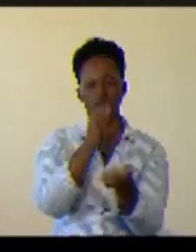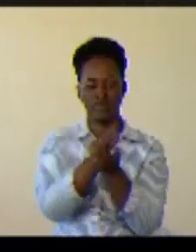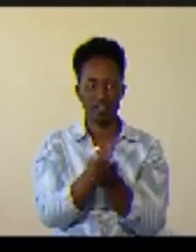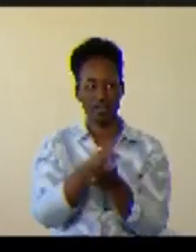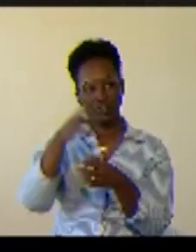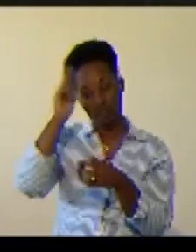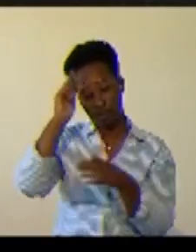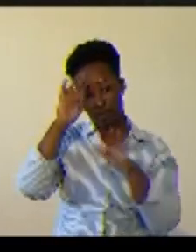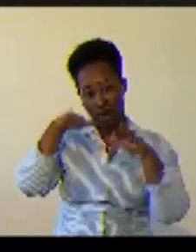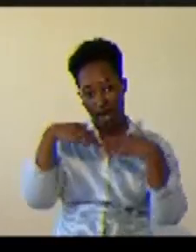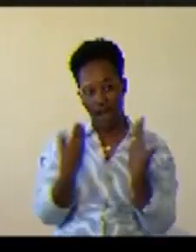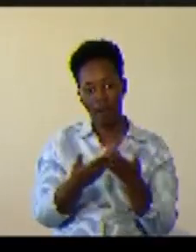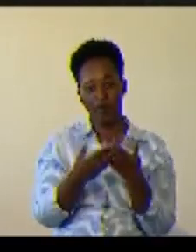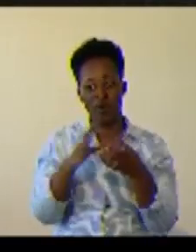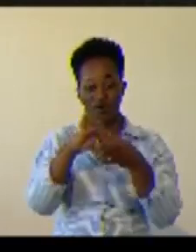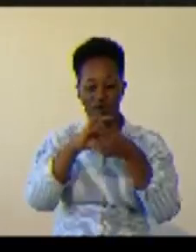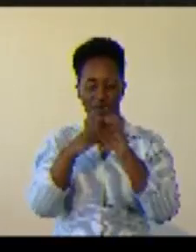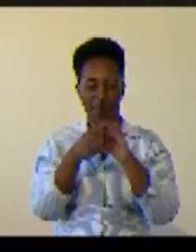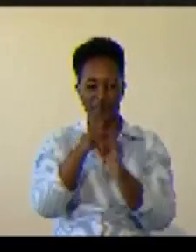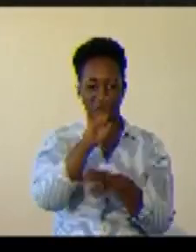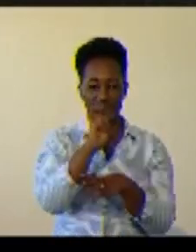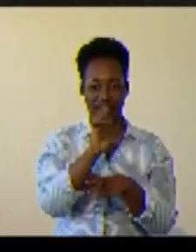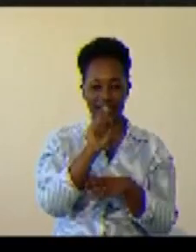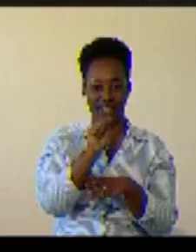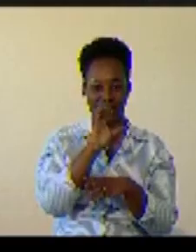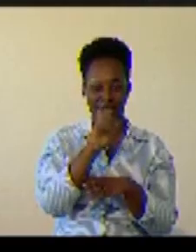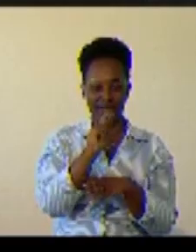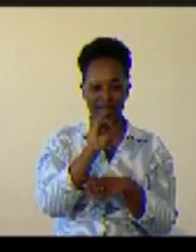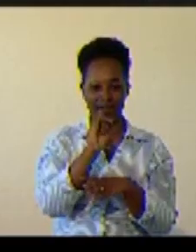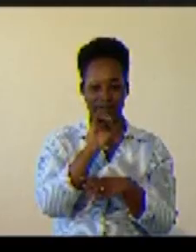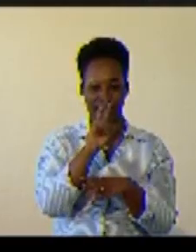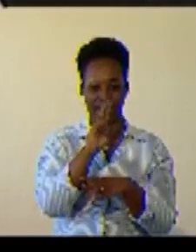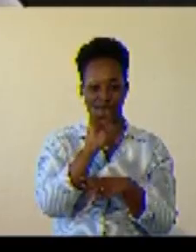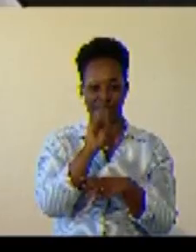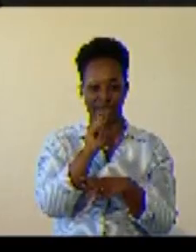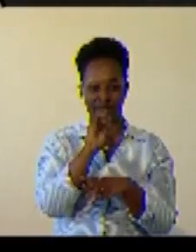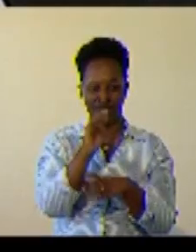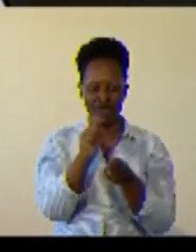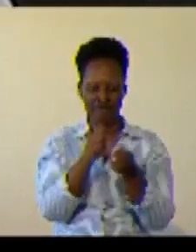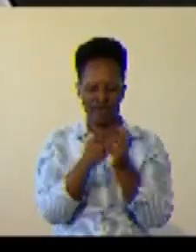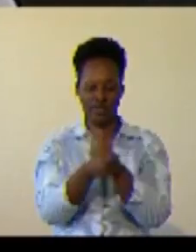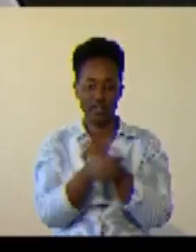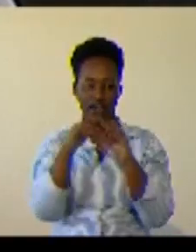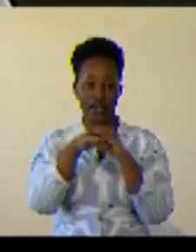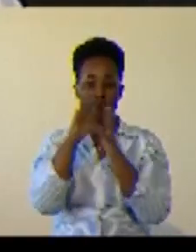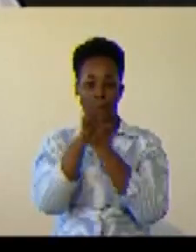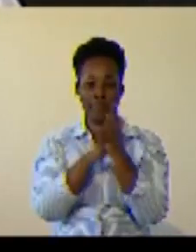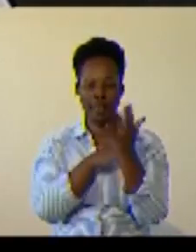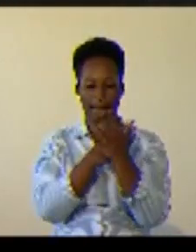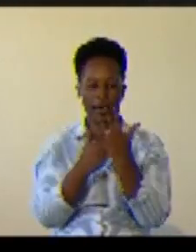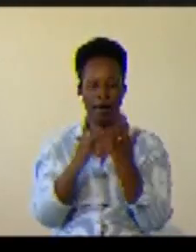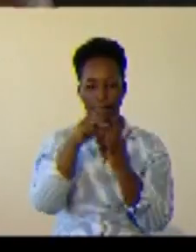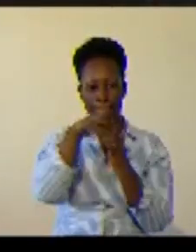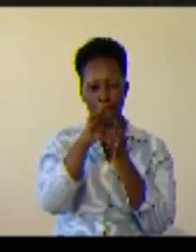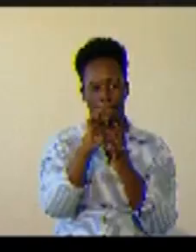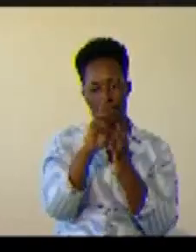Remember how reactivity varies in the periodic table. And you should also remember